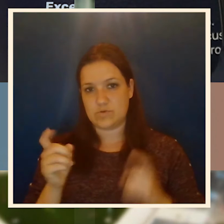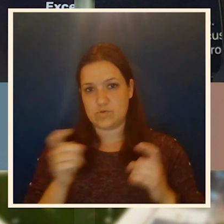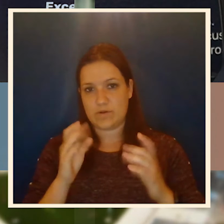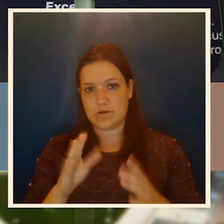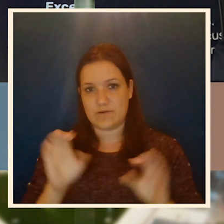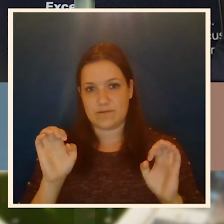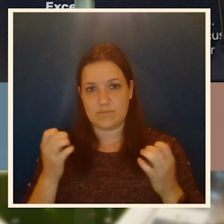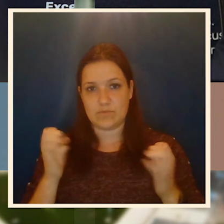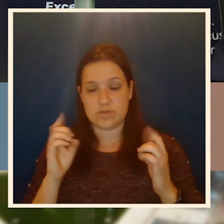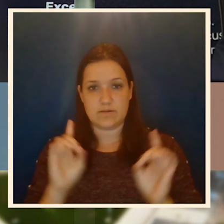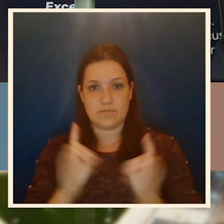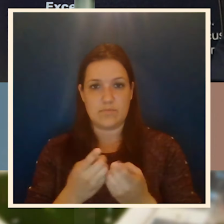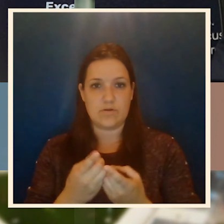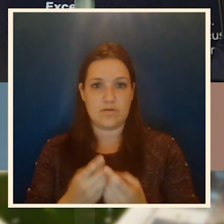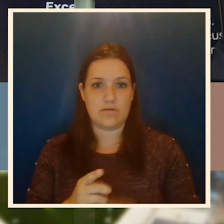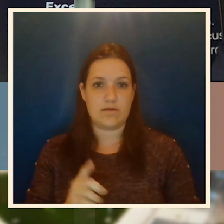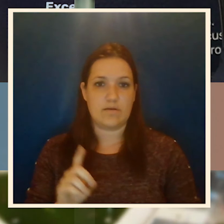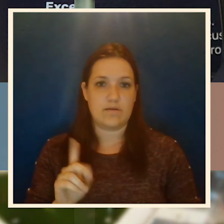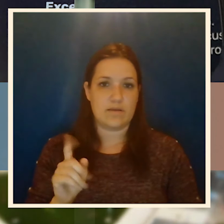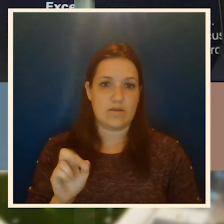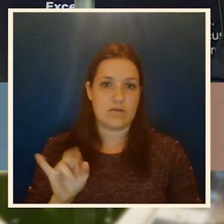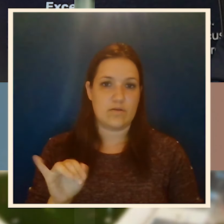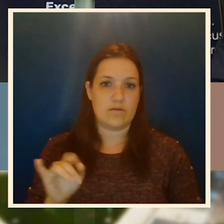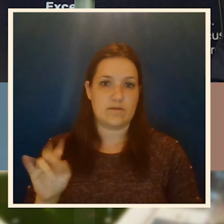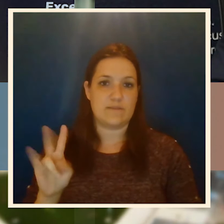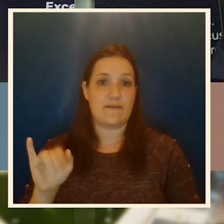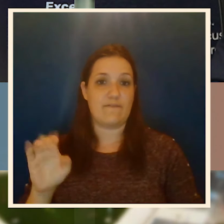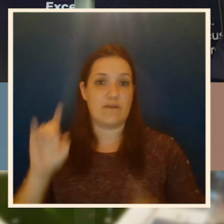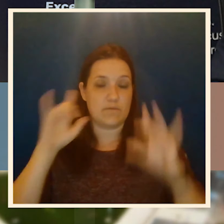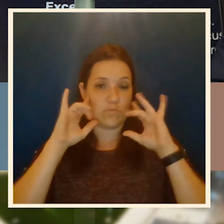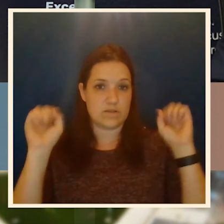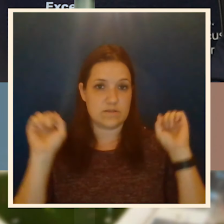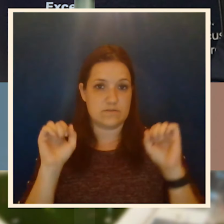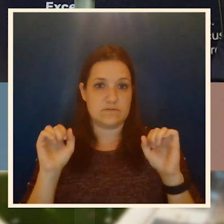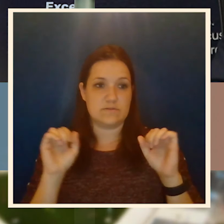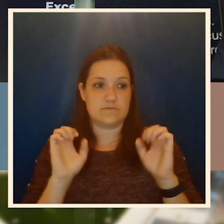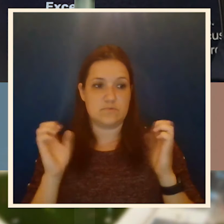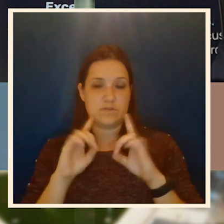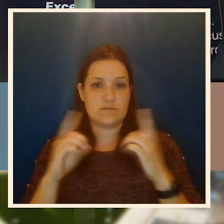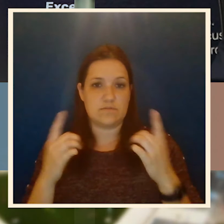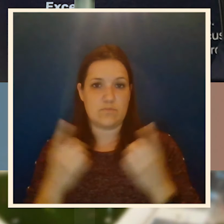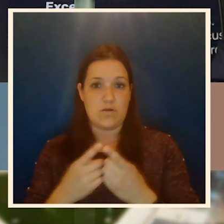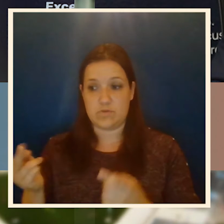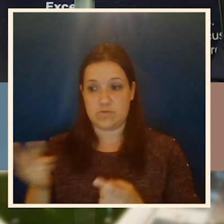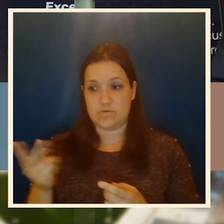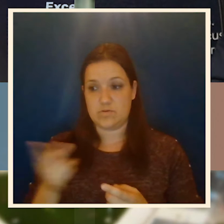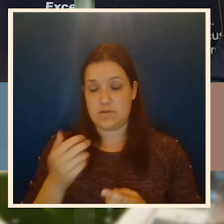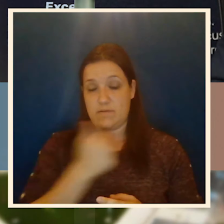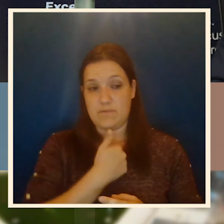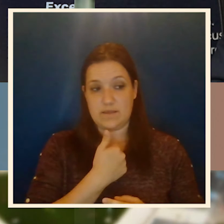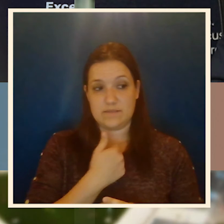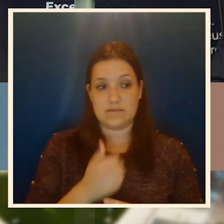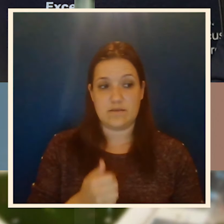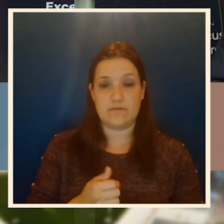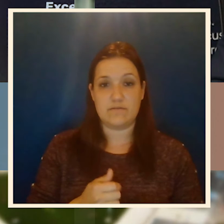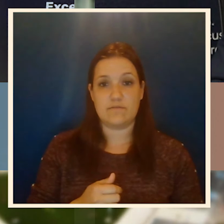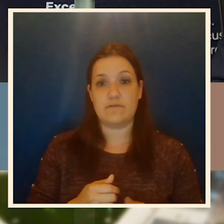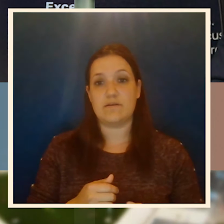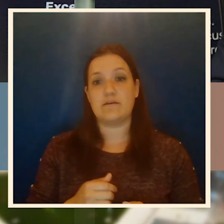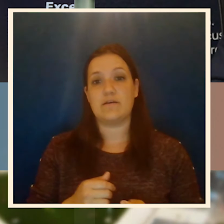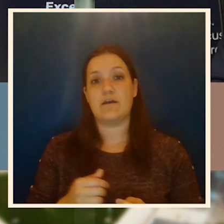ED, and Carrie is the vice president over the ED. The two of them and myself had a